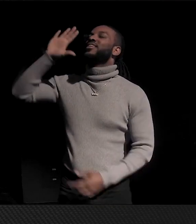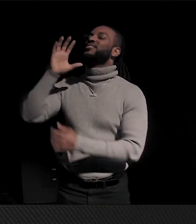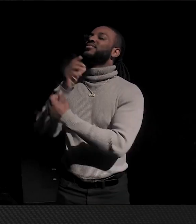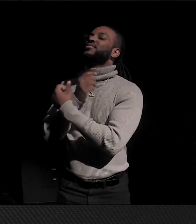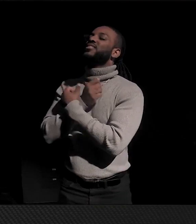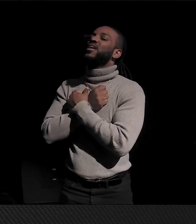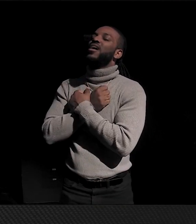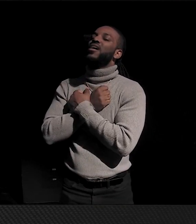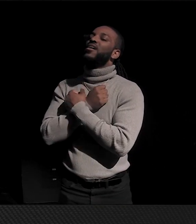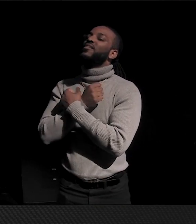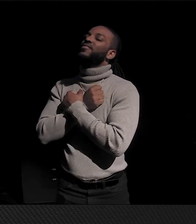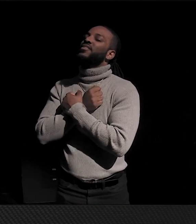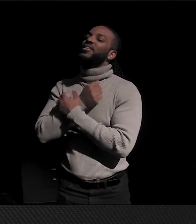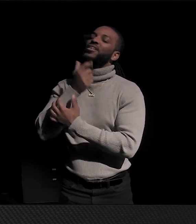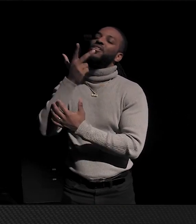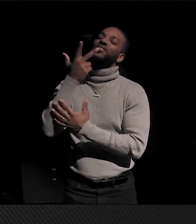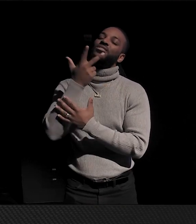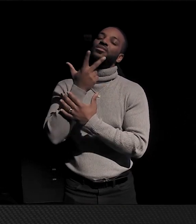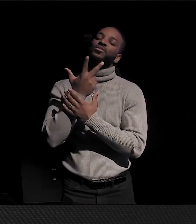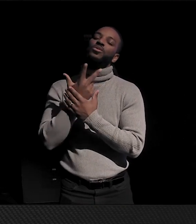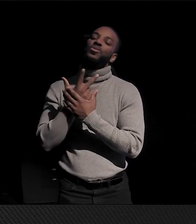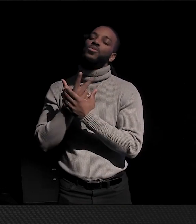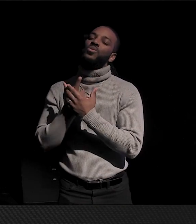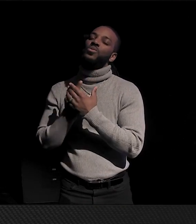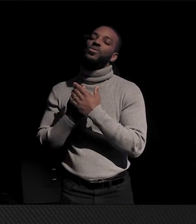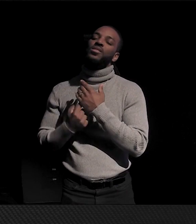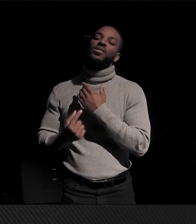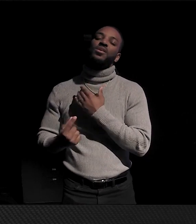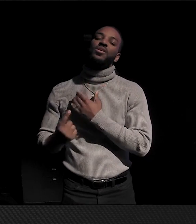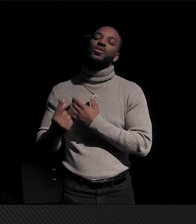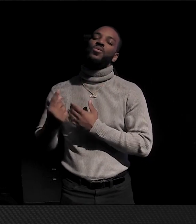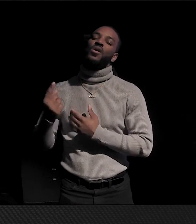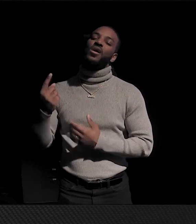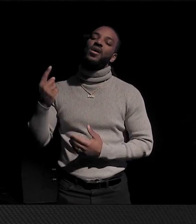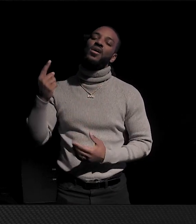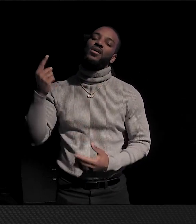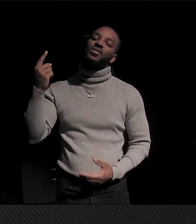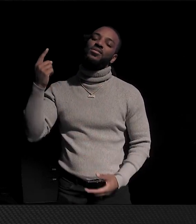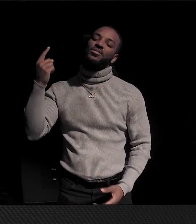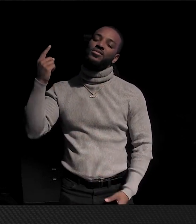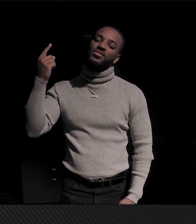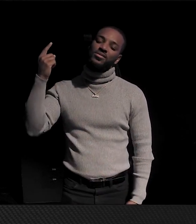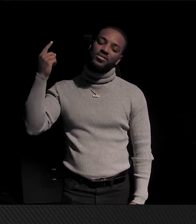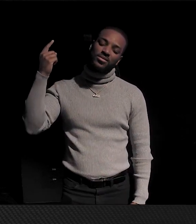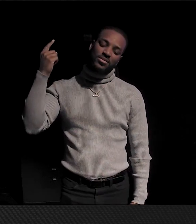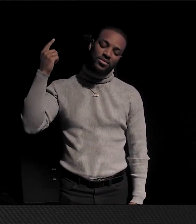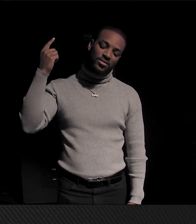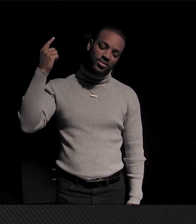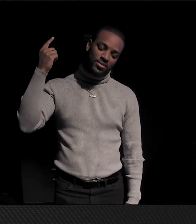He is love, the Holy One.